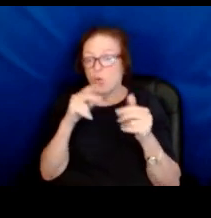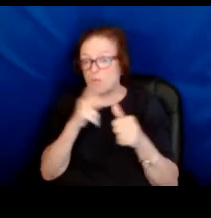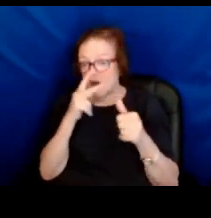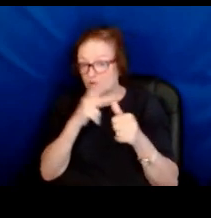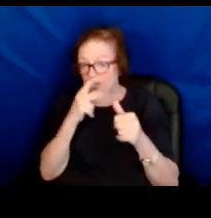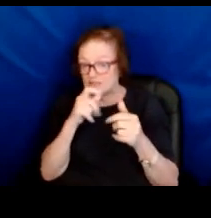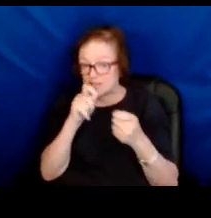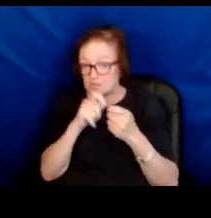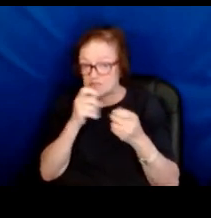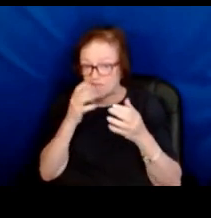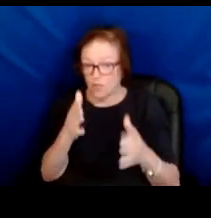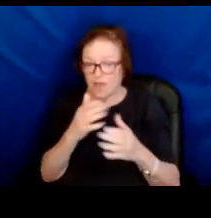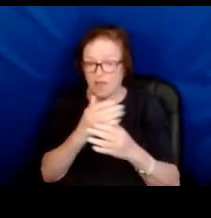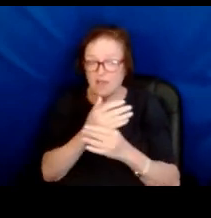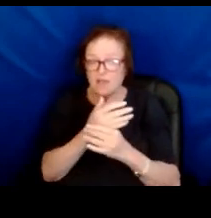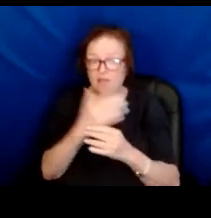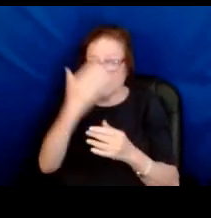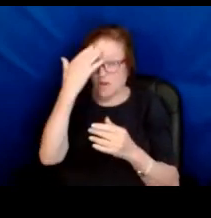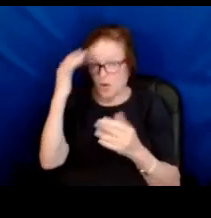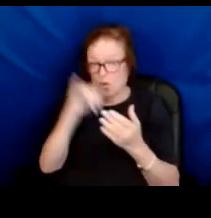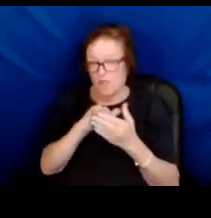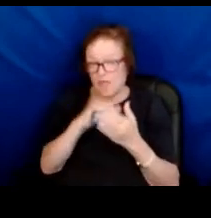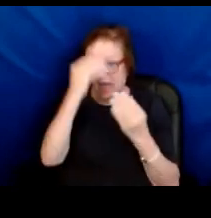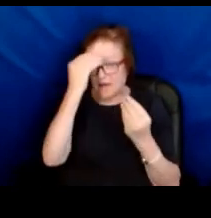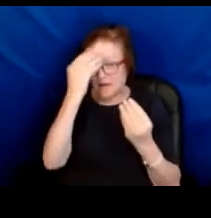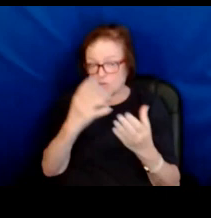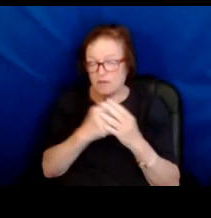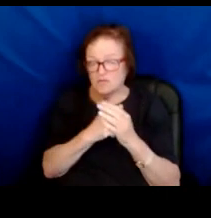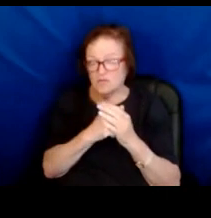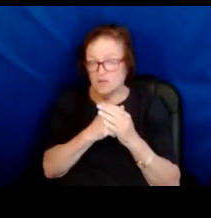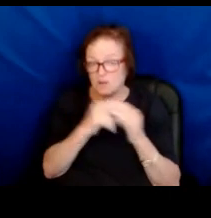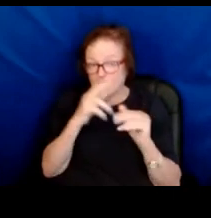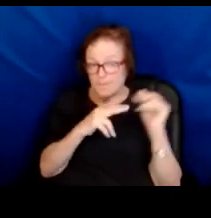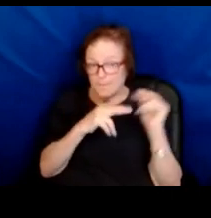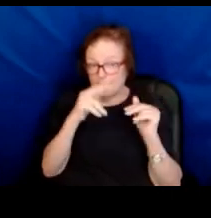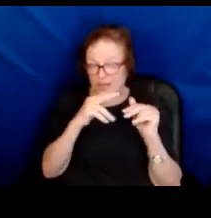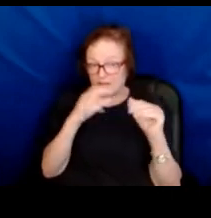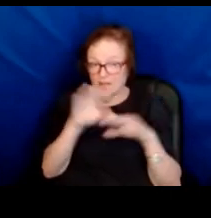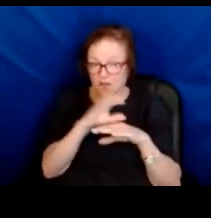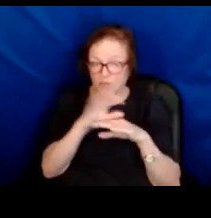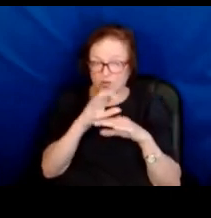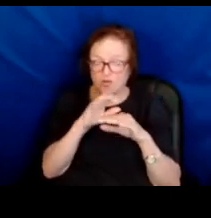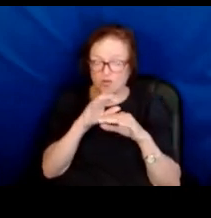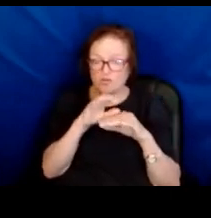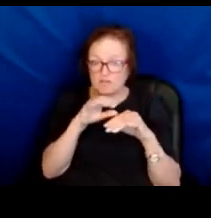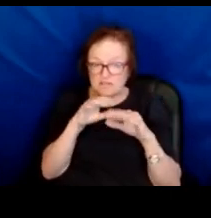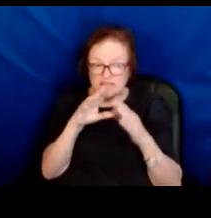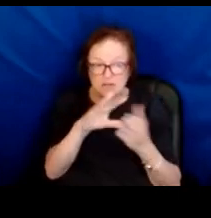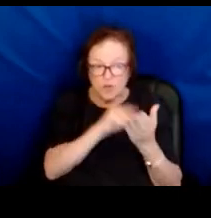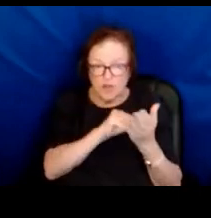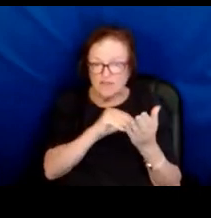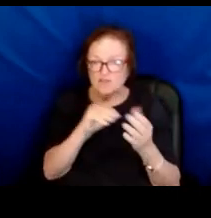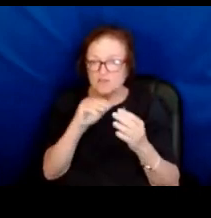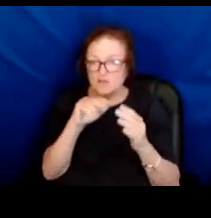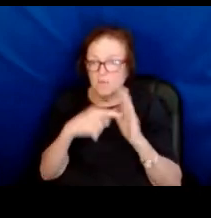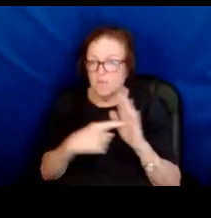way? If we know this information, we can build up a computer simulation model of how our system is working. And as you all know,